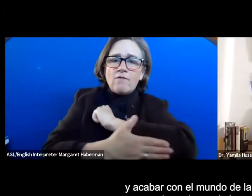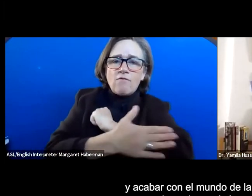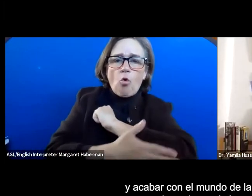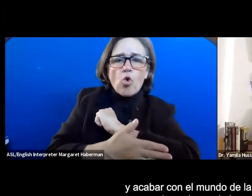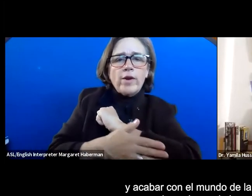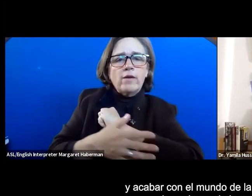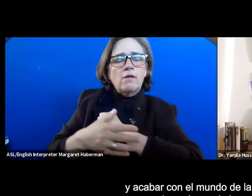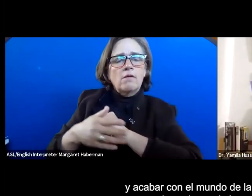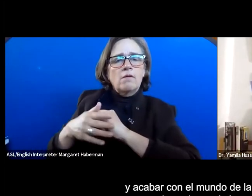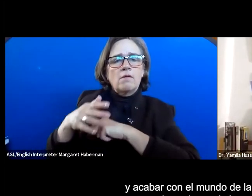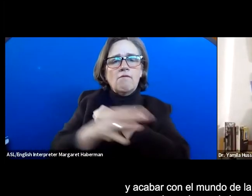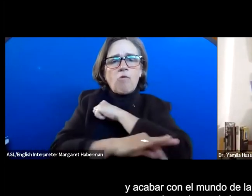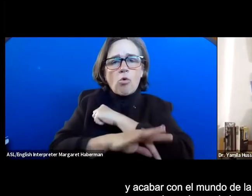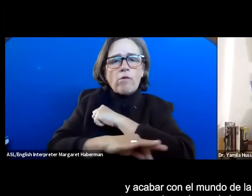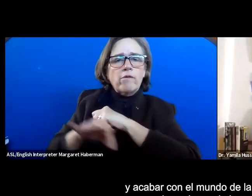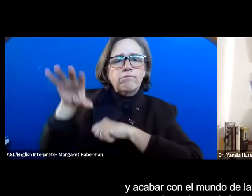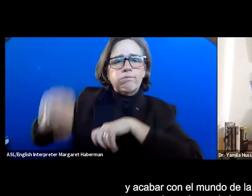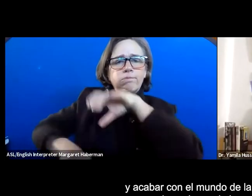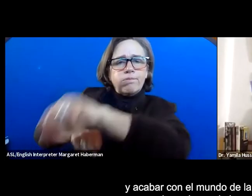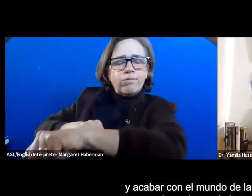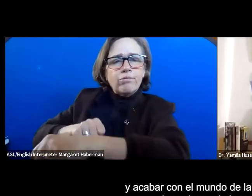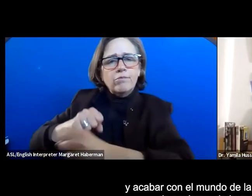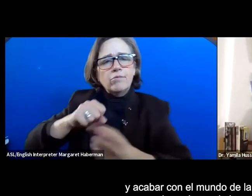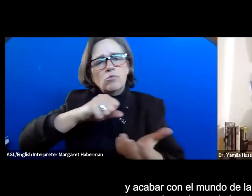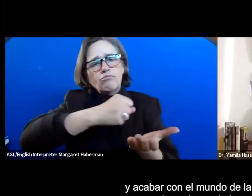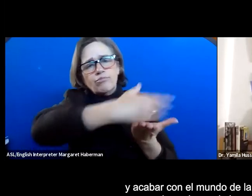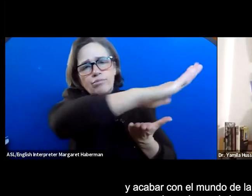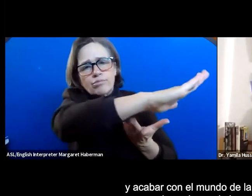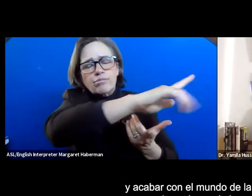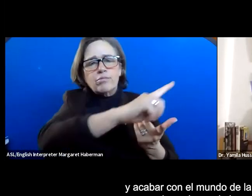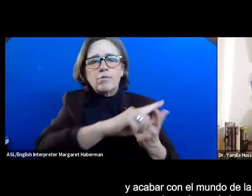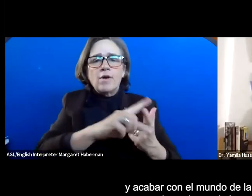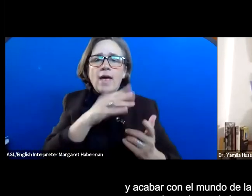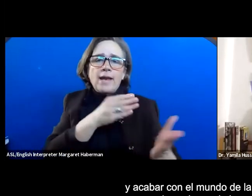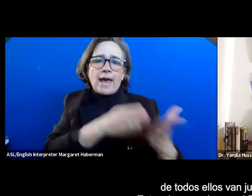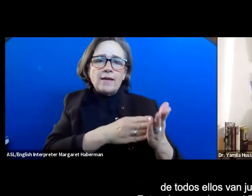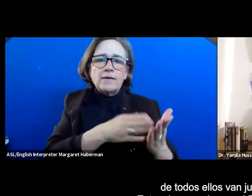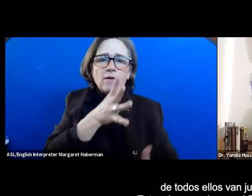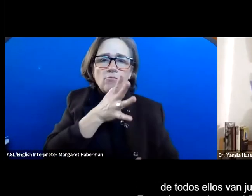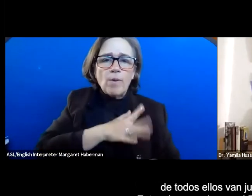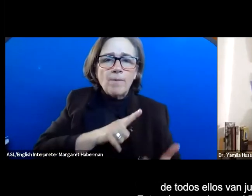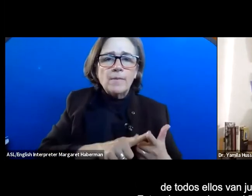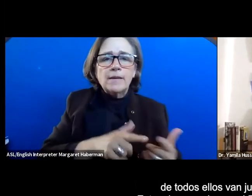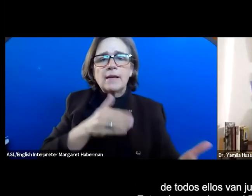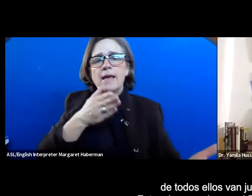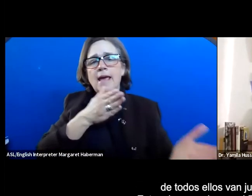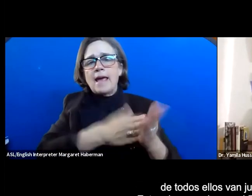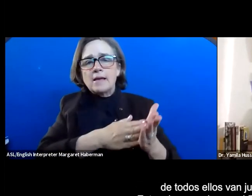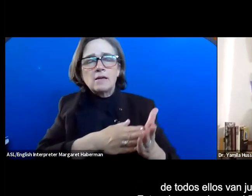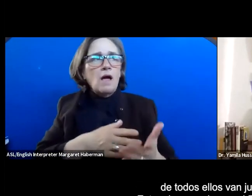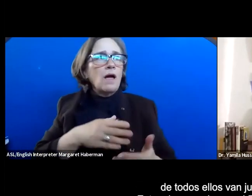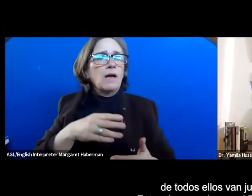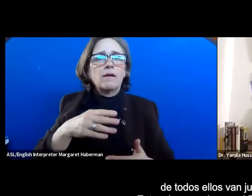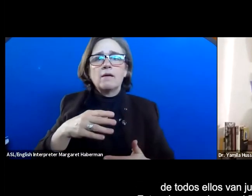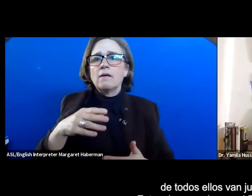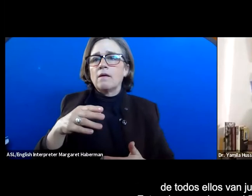ending the world of anti-Blackness, of sexism, of homophobia, of all of these. They go together. I